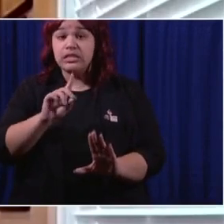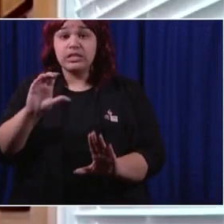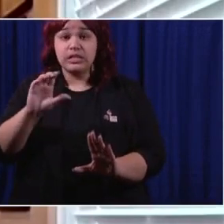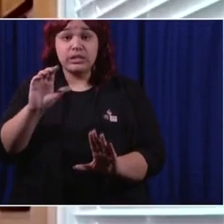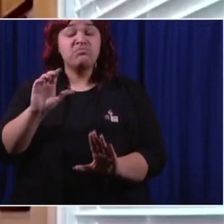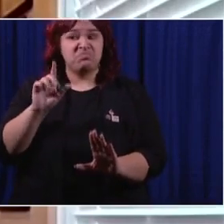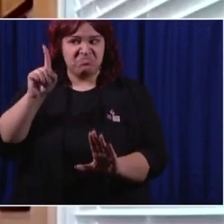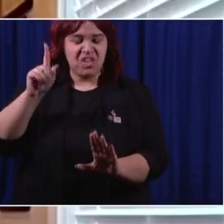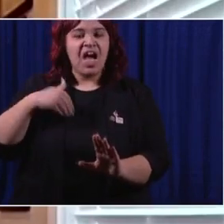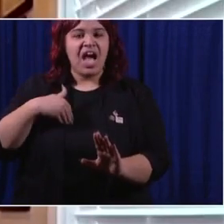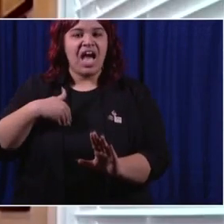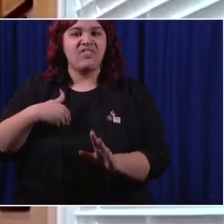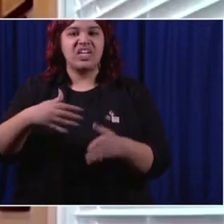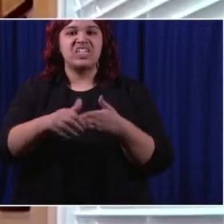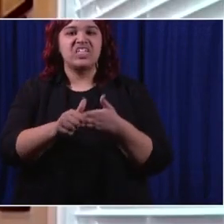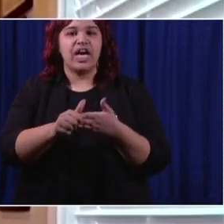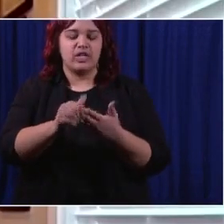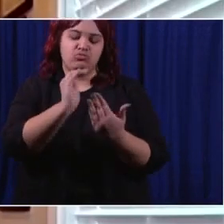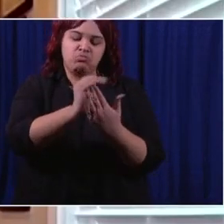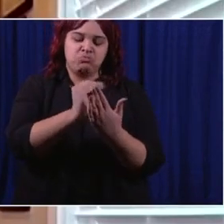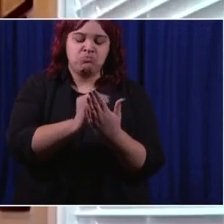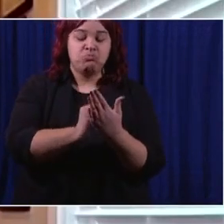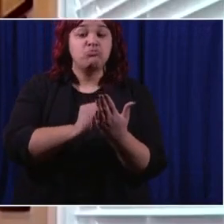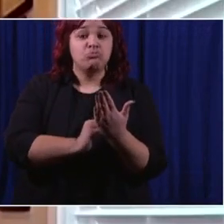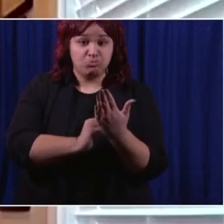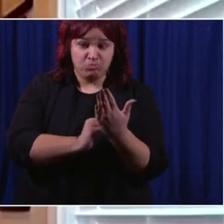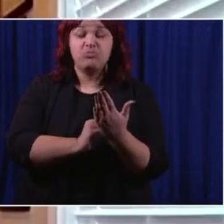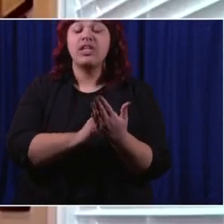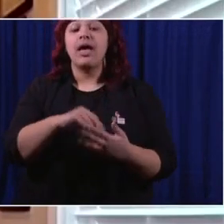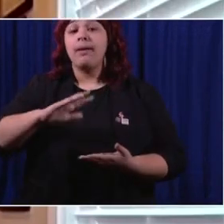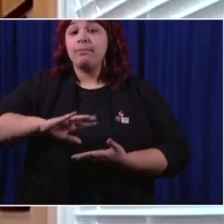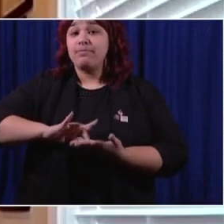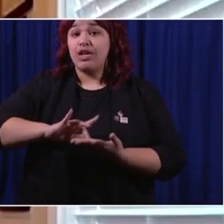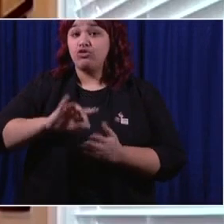available for quarantining of medical staff,